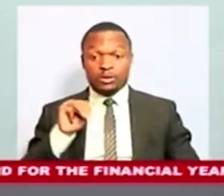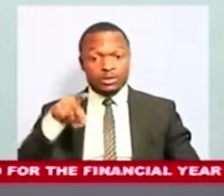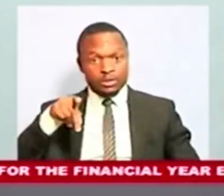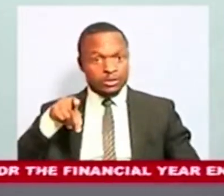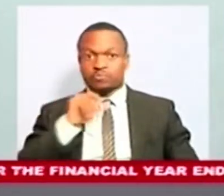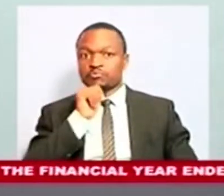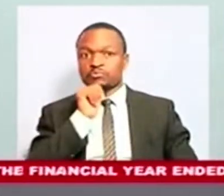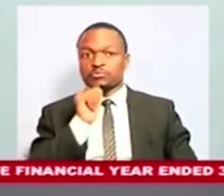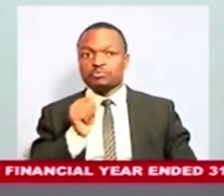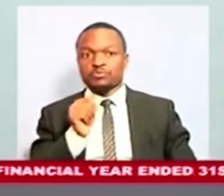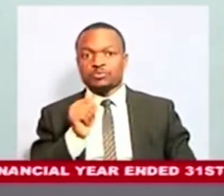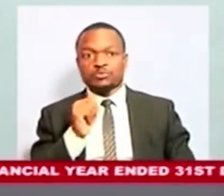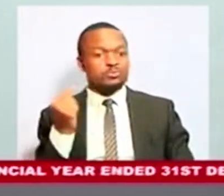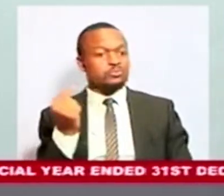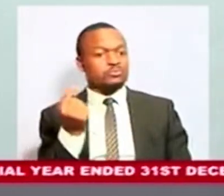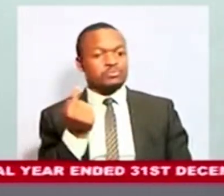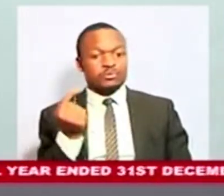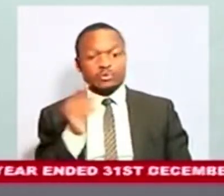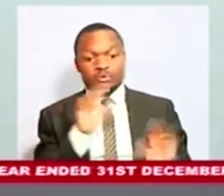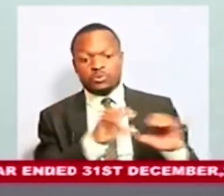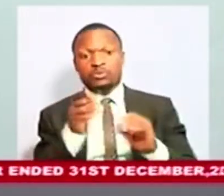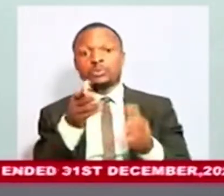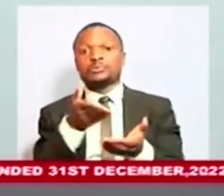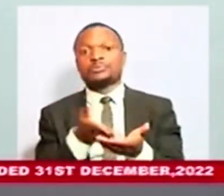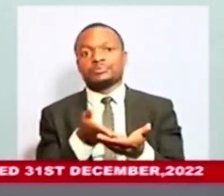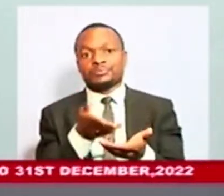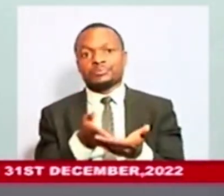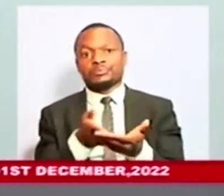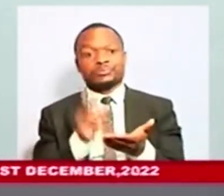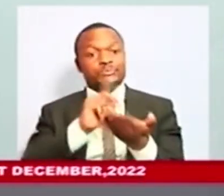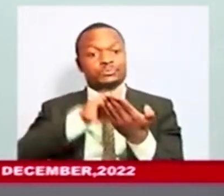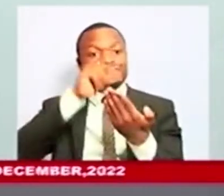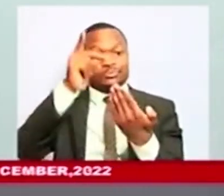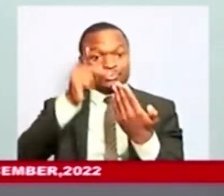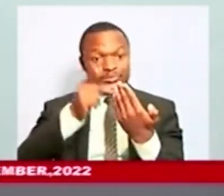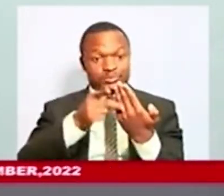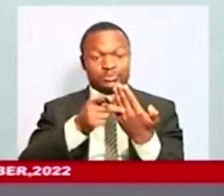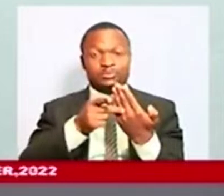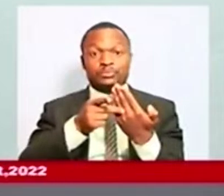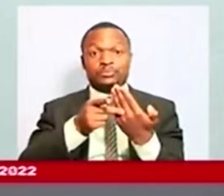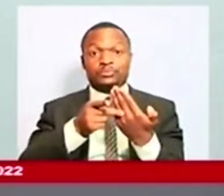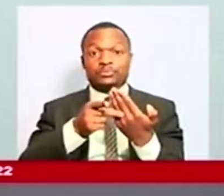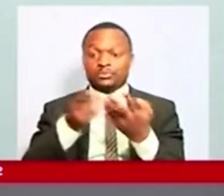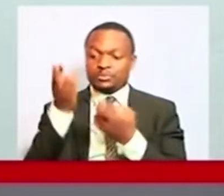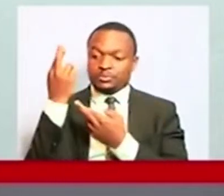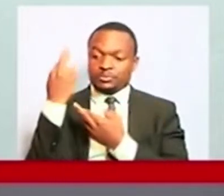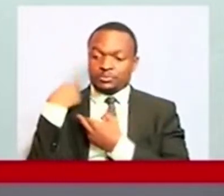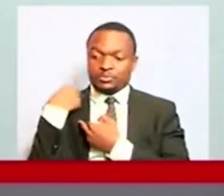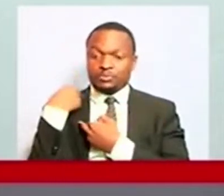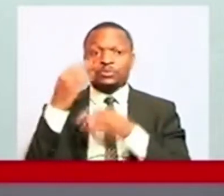are not the ones who execute these programs. It is entirely local authorities.